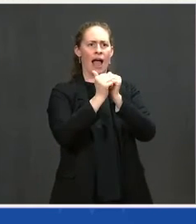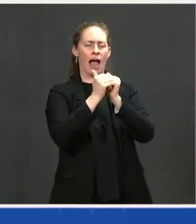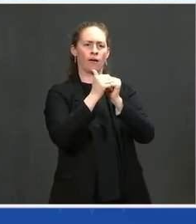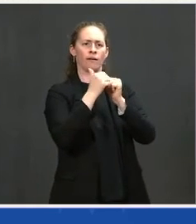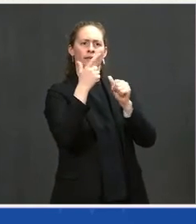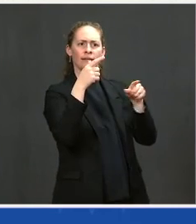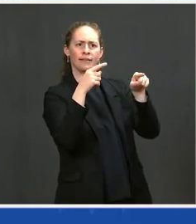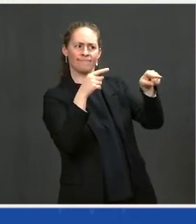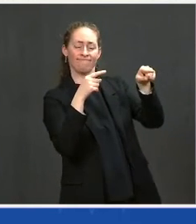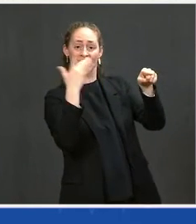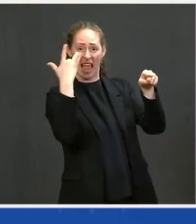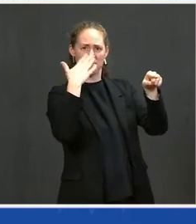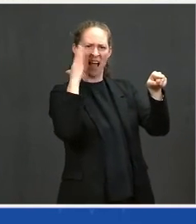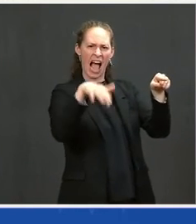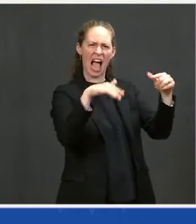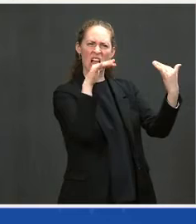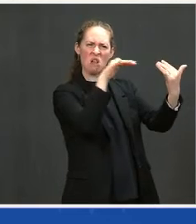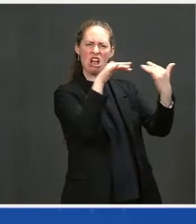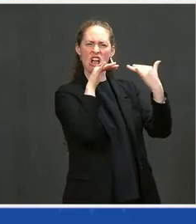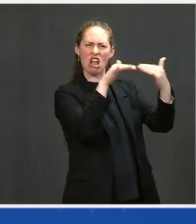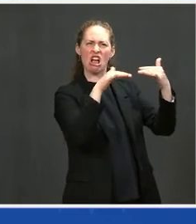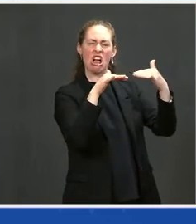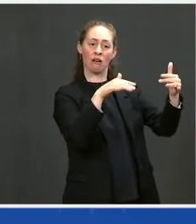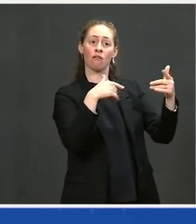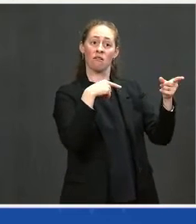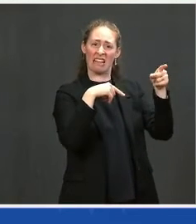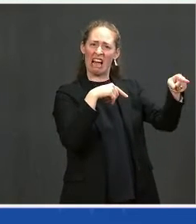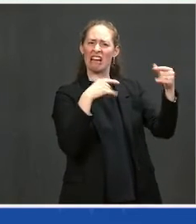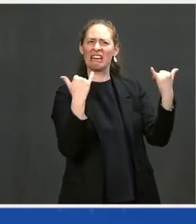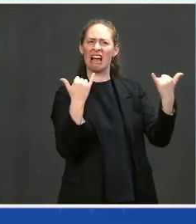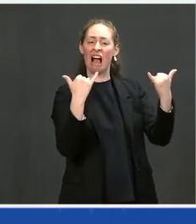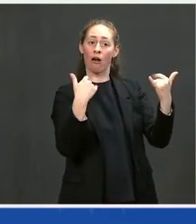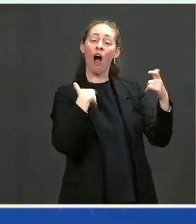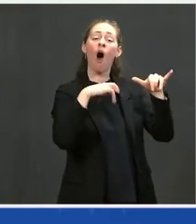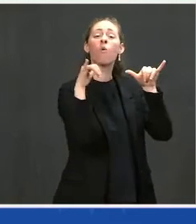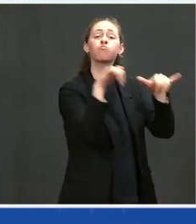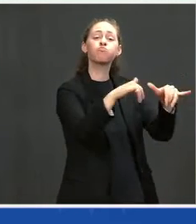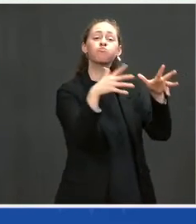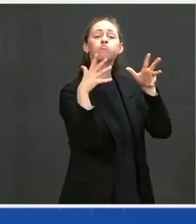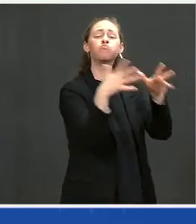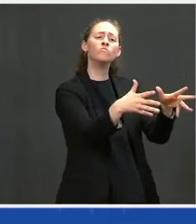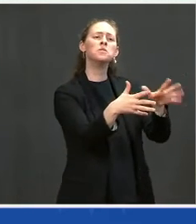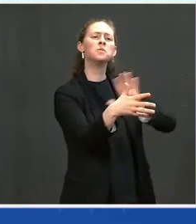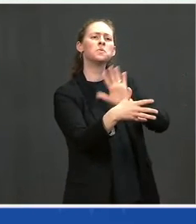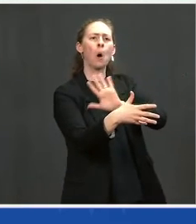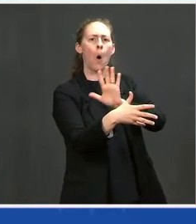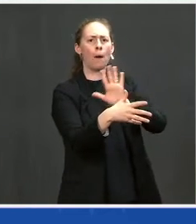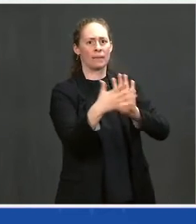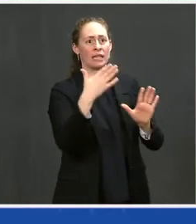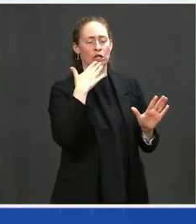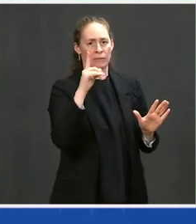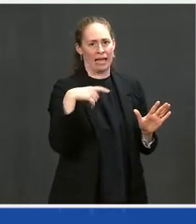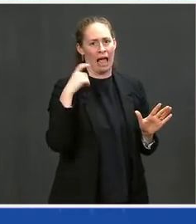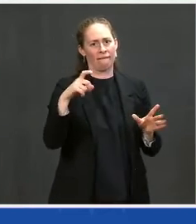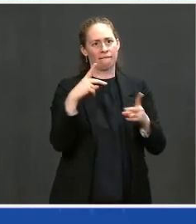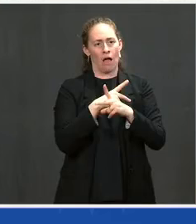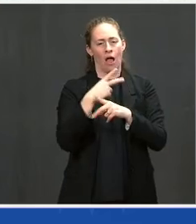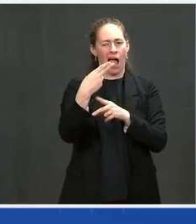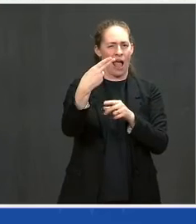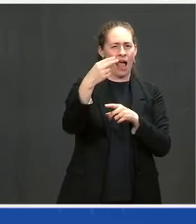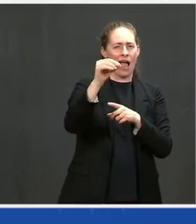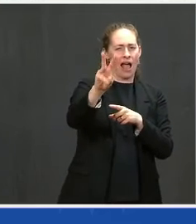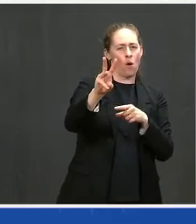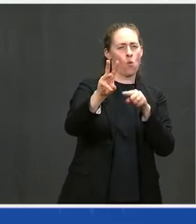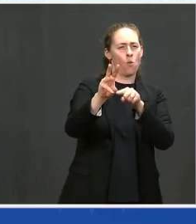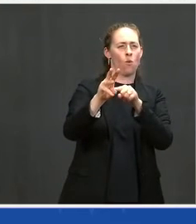stay there for a long time. But the question is, how and in what circumstances do we meet that agreement that